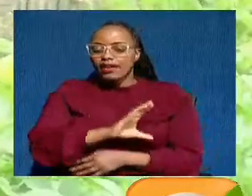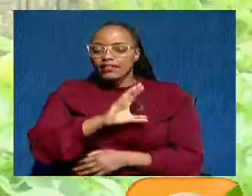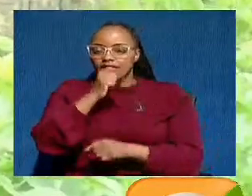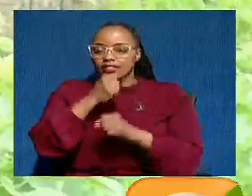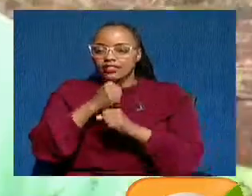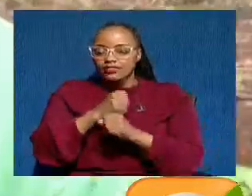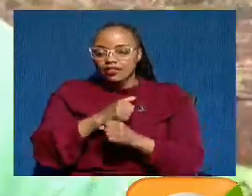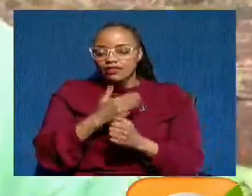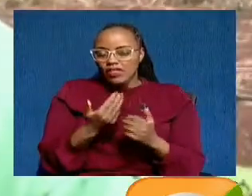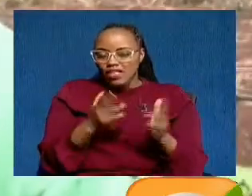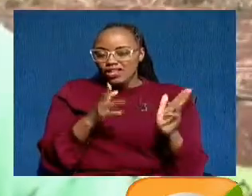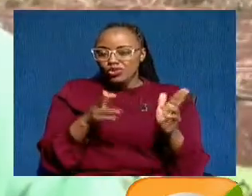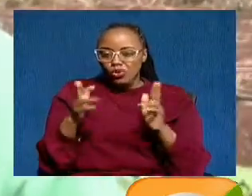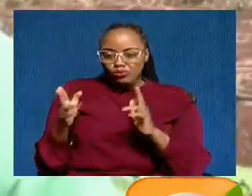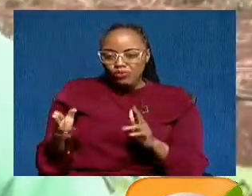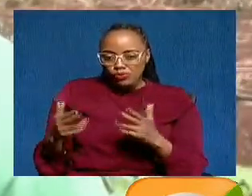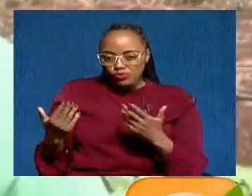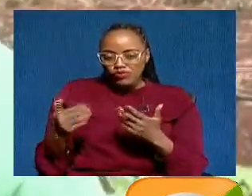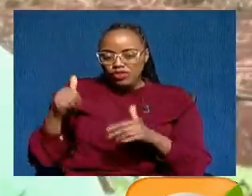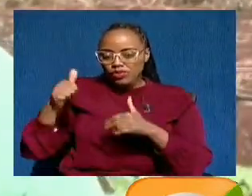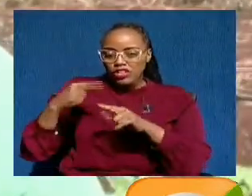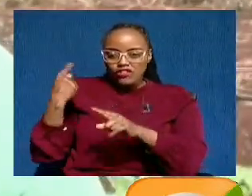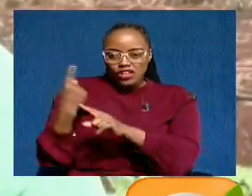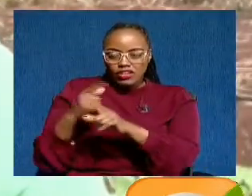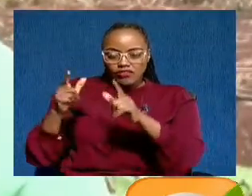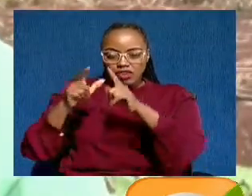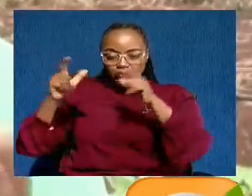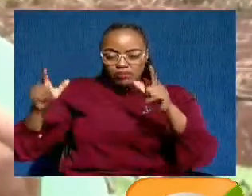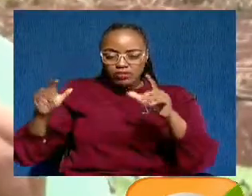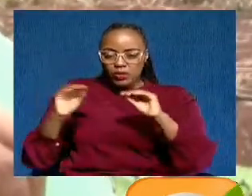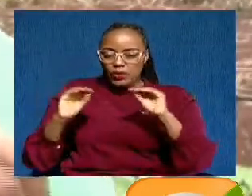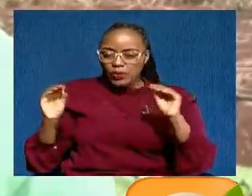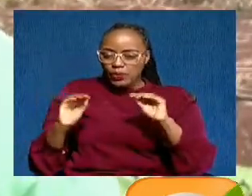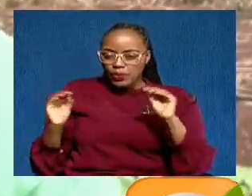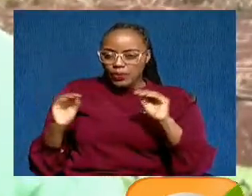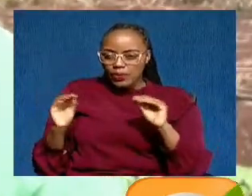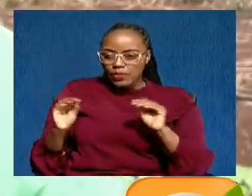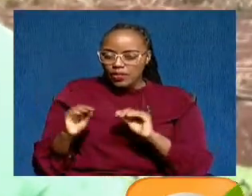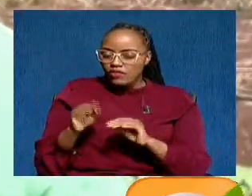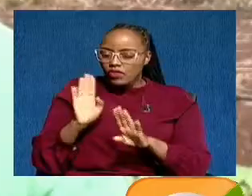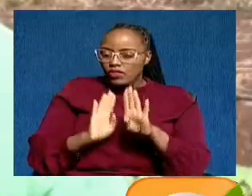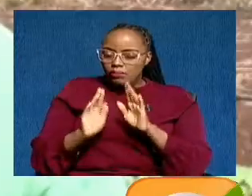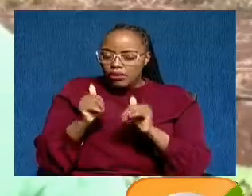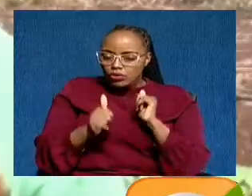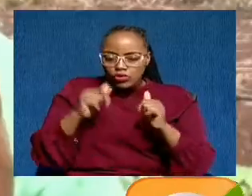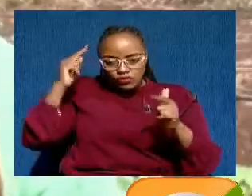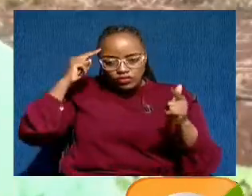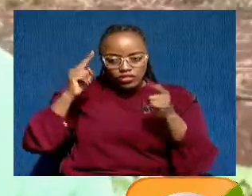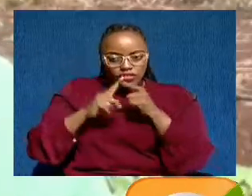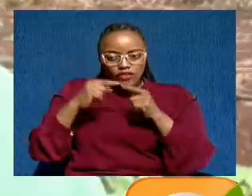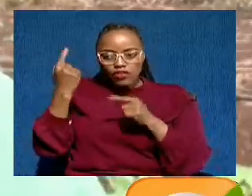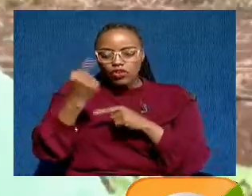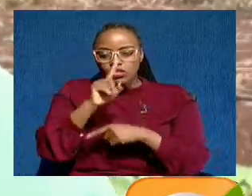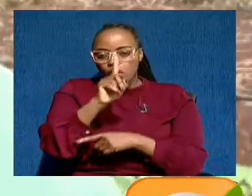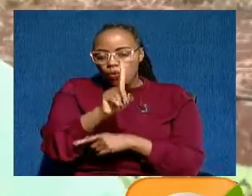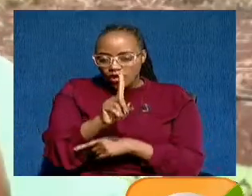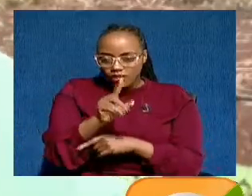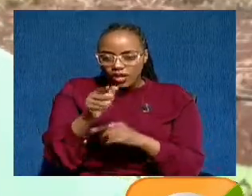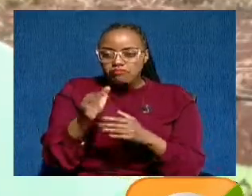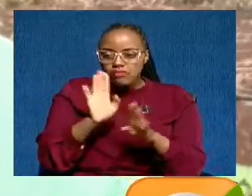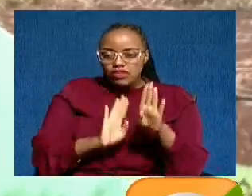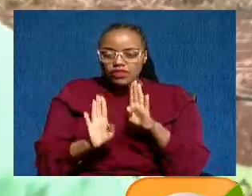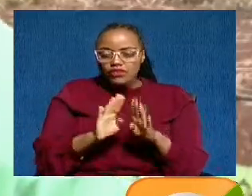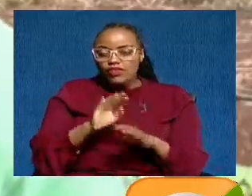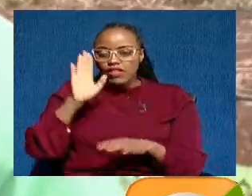the morphological, there are no differences because the trait that we were targeting, it is only one trait, the